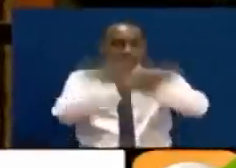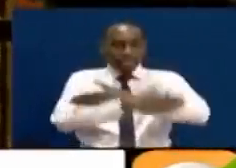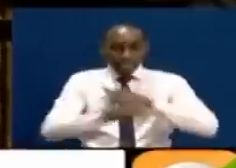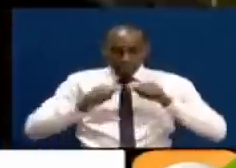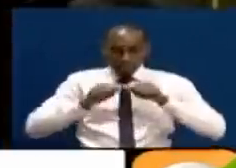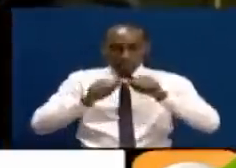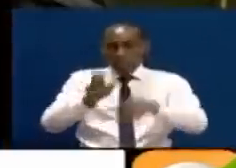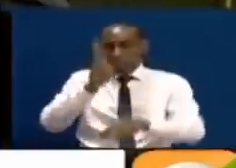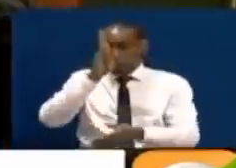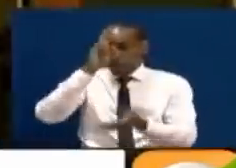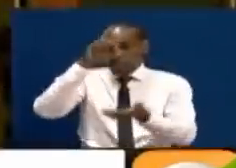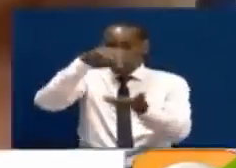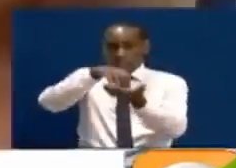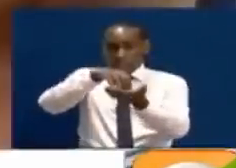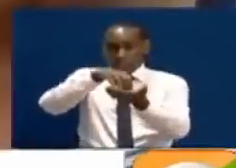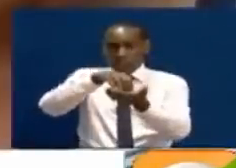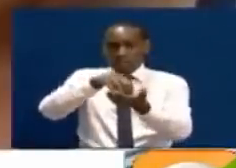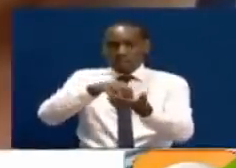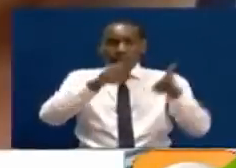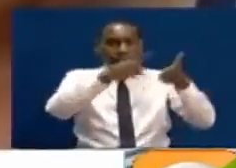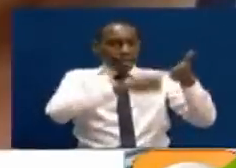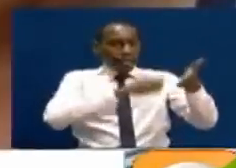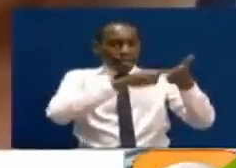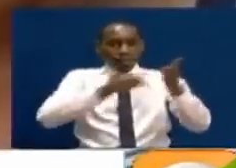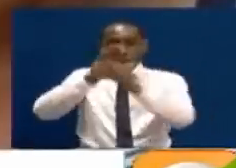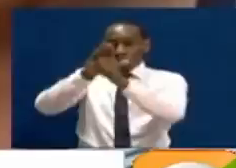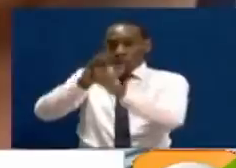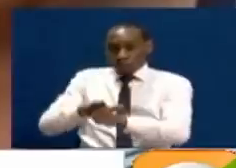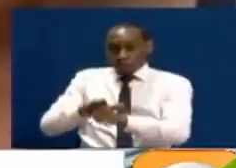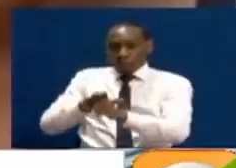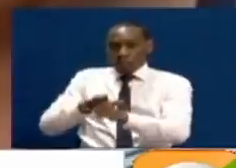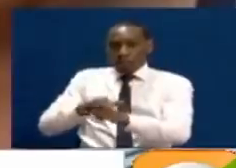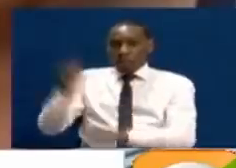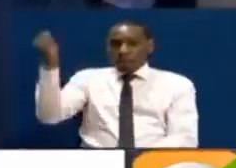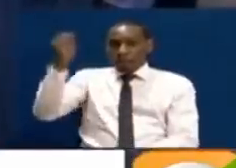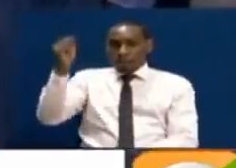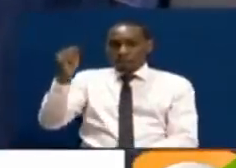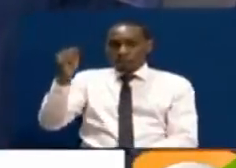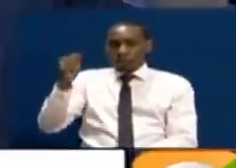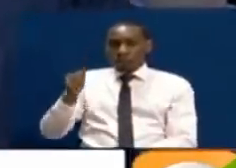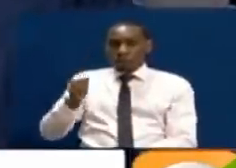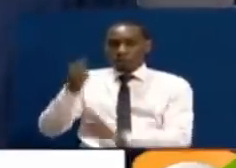remained in police custody, accused of assaulting a seasoned political commentator.